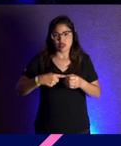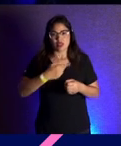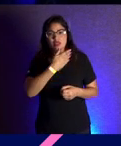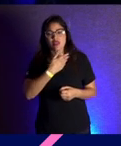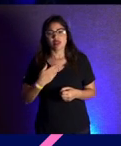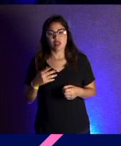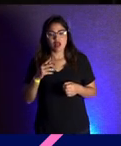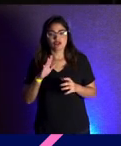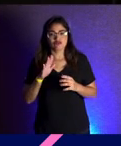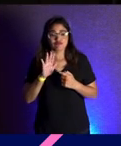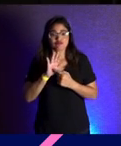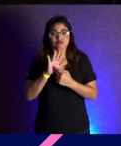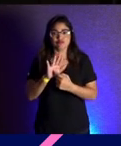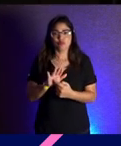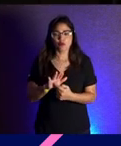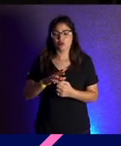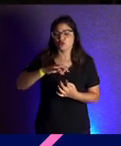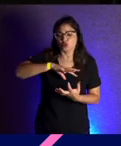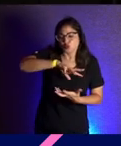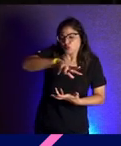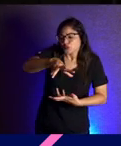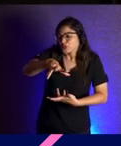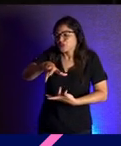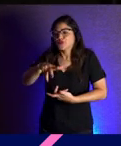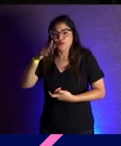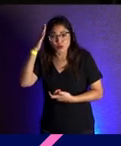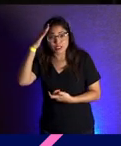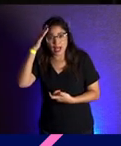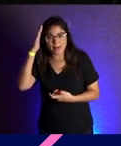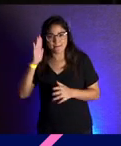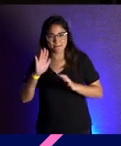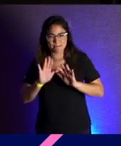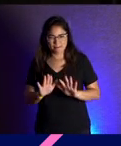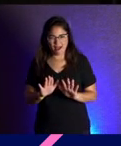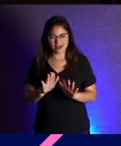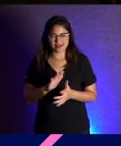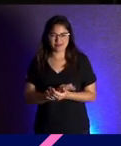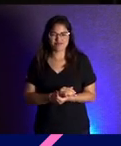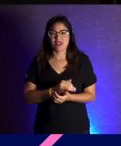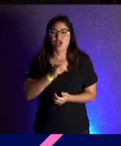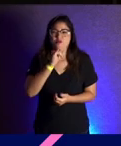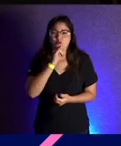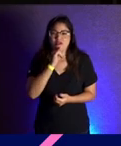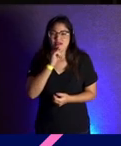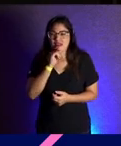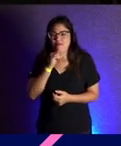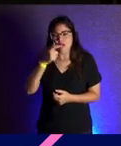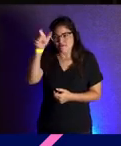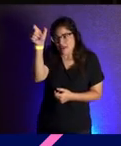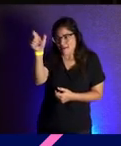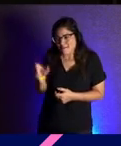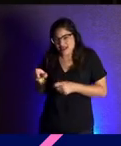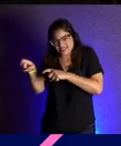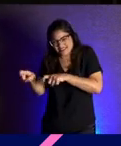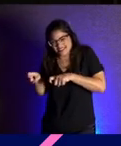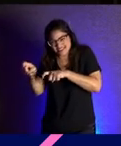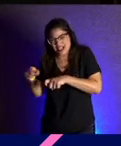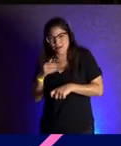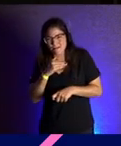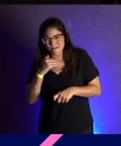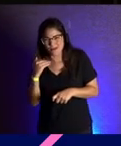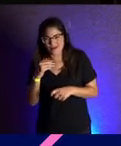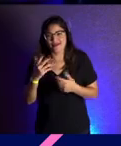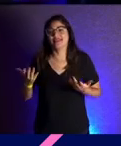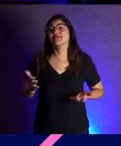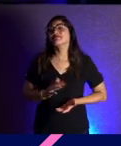you. But when that happens, it's still 3 days off from a road at night, the world will never hear